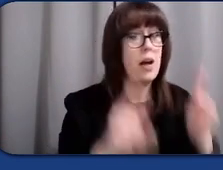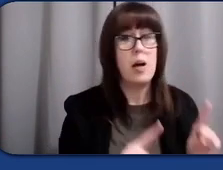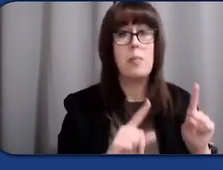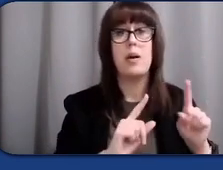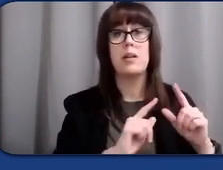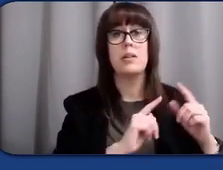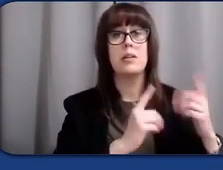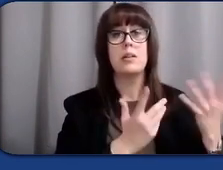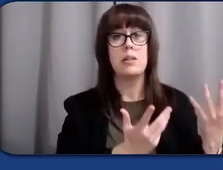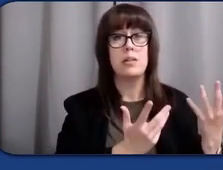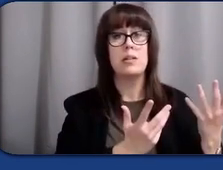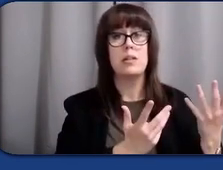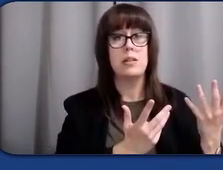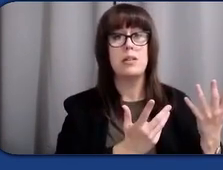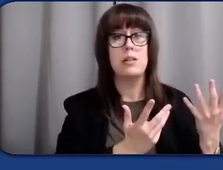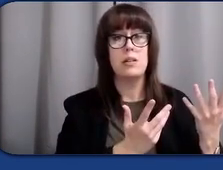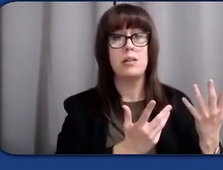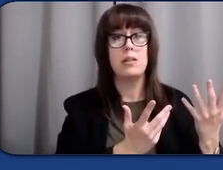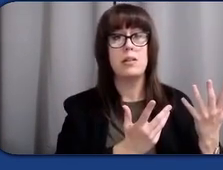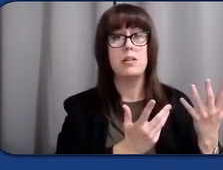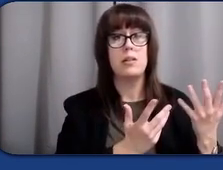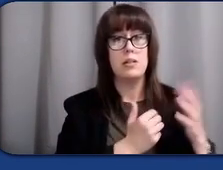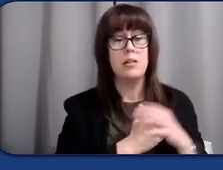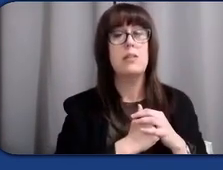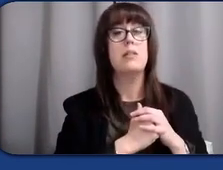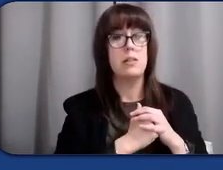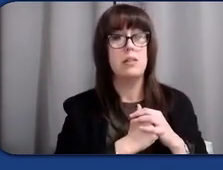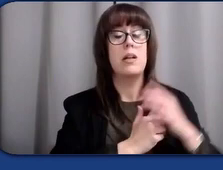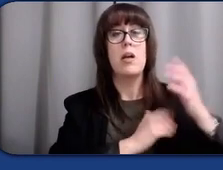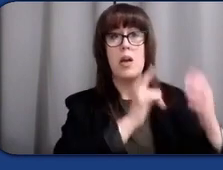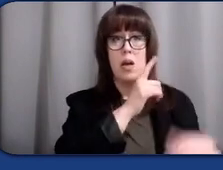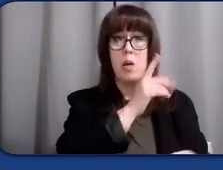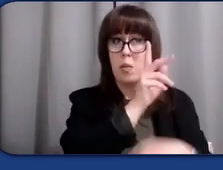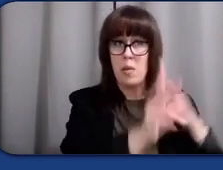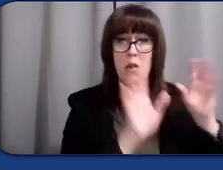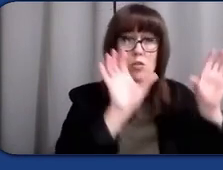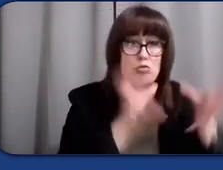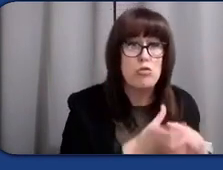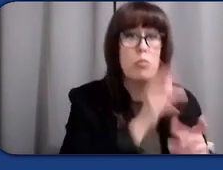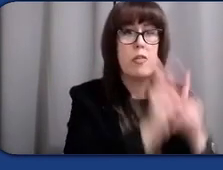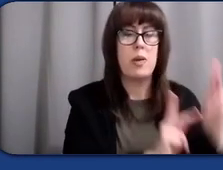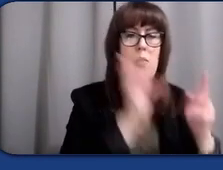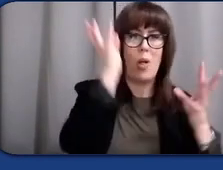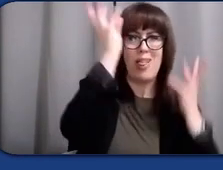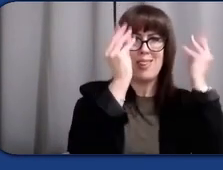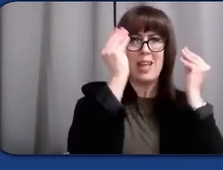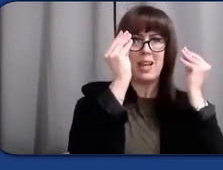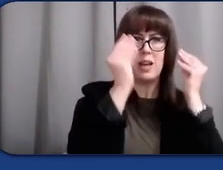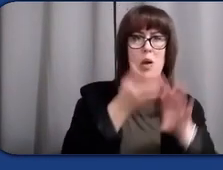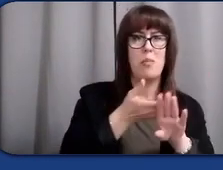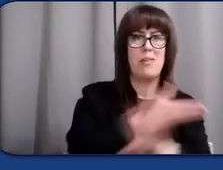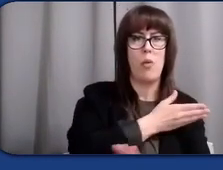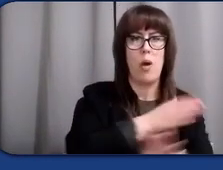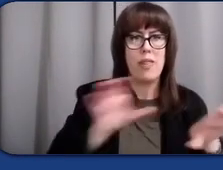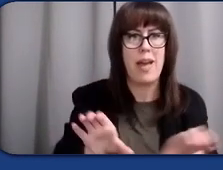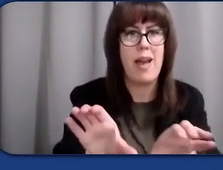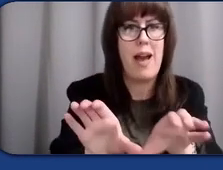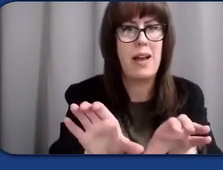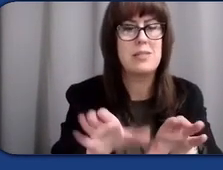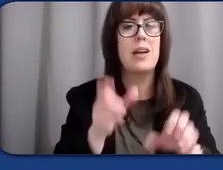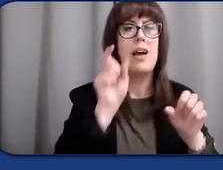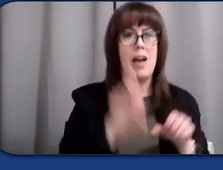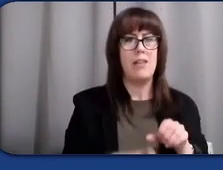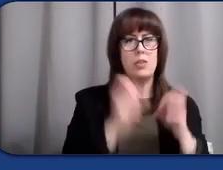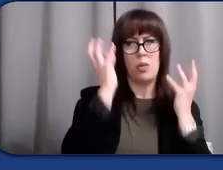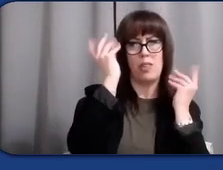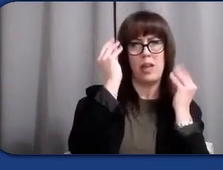to discern before they act, who will first have to think before they act, who will first have to be careful whatever they say, whatever they do before they act.